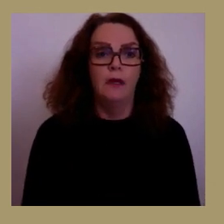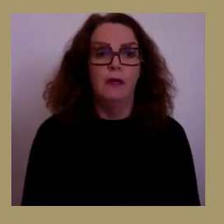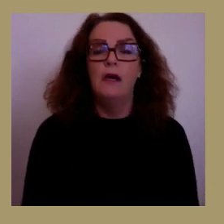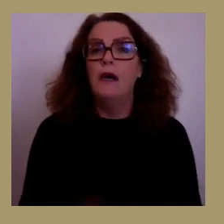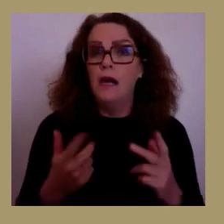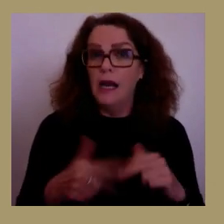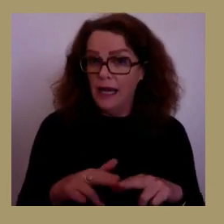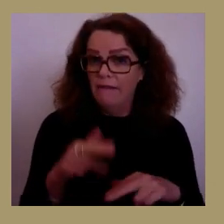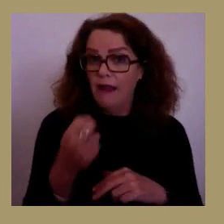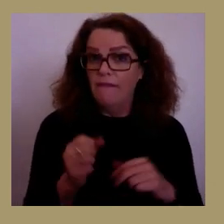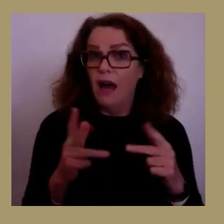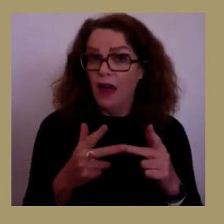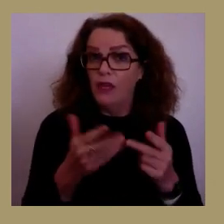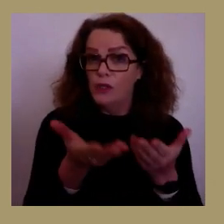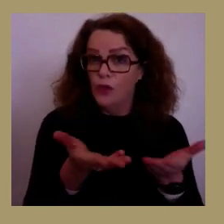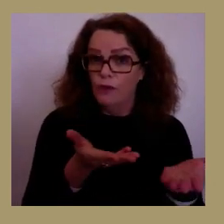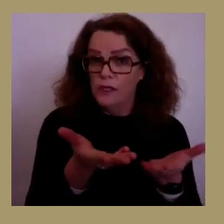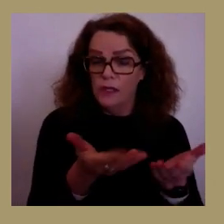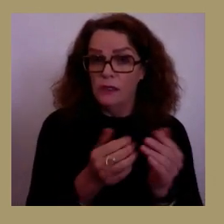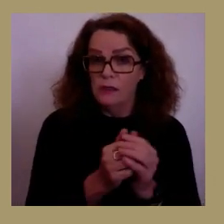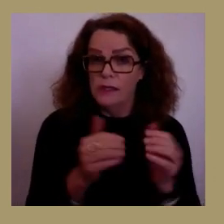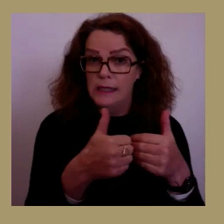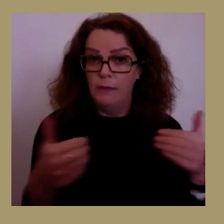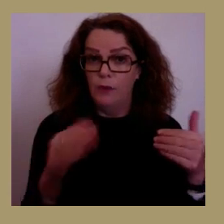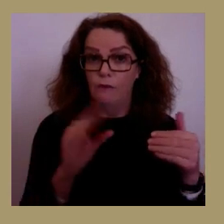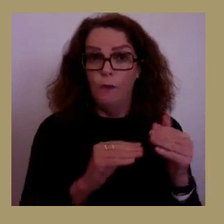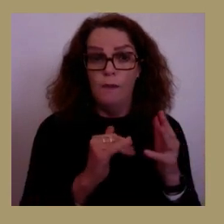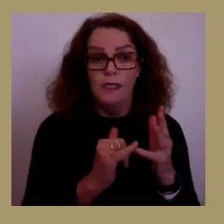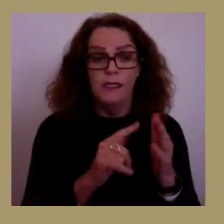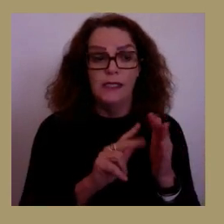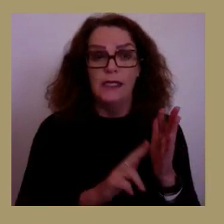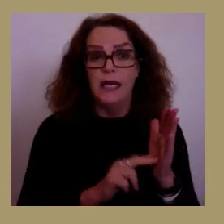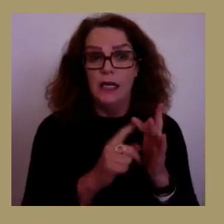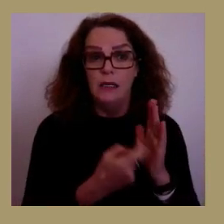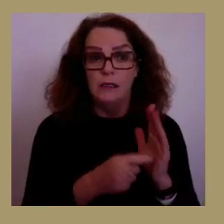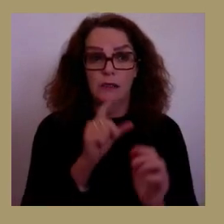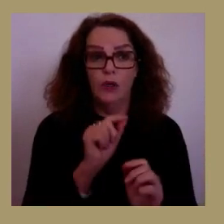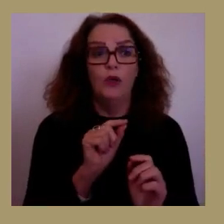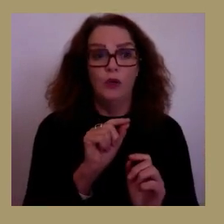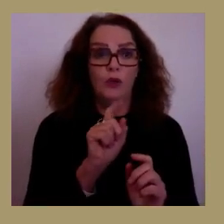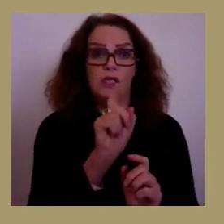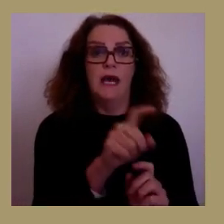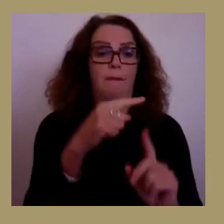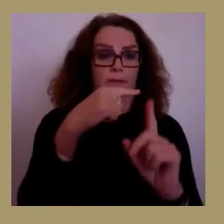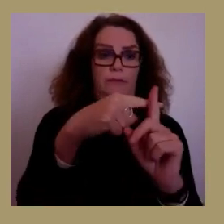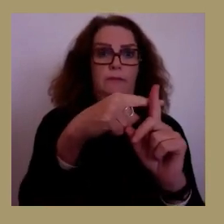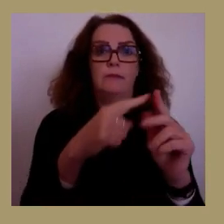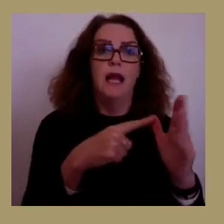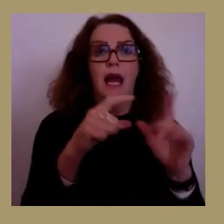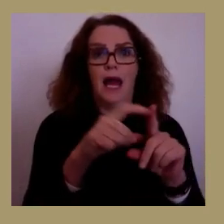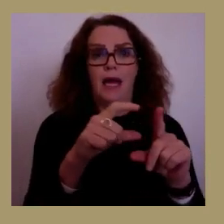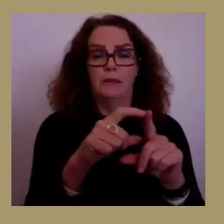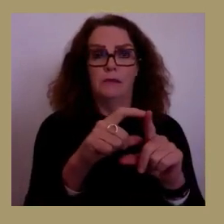services, appreciate it's not pertinent to the seniors card, they can tap add and they will be presented with other digital credentials to add to the wallet also as